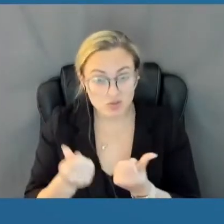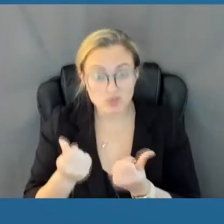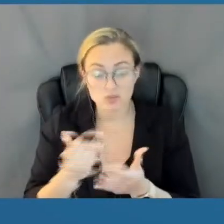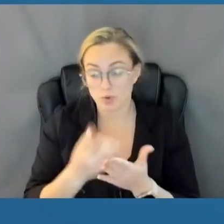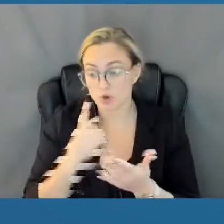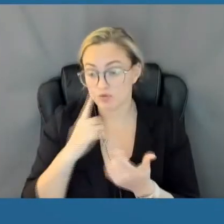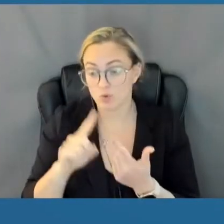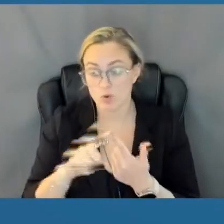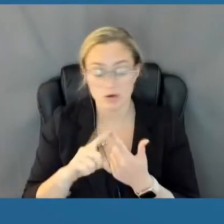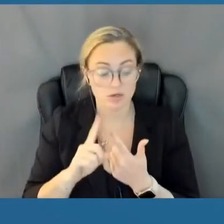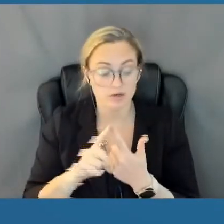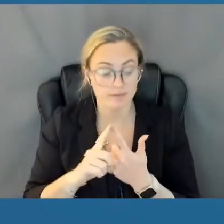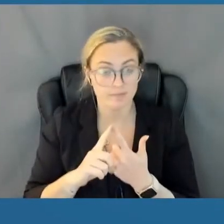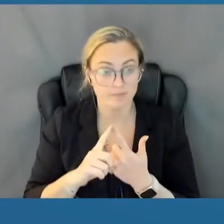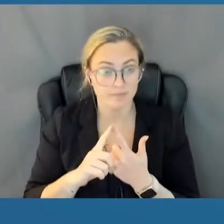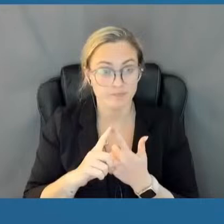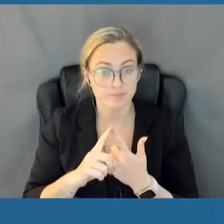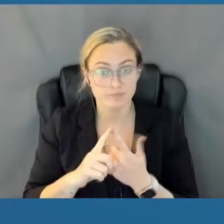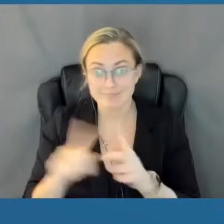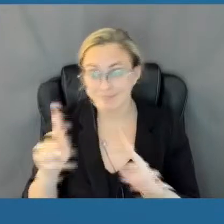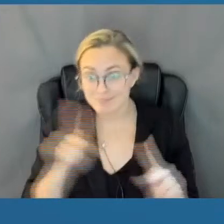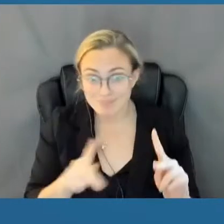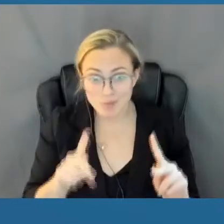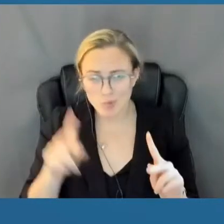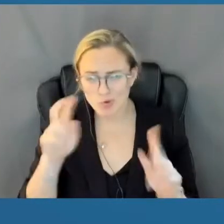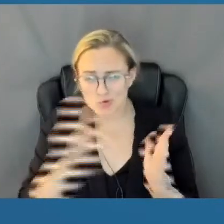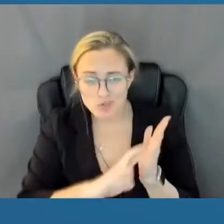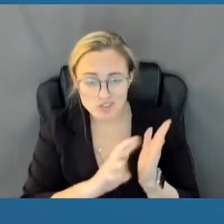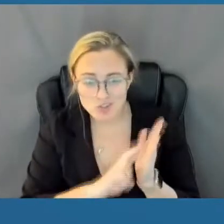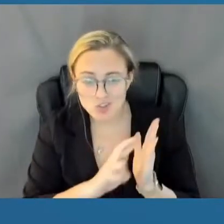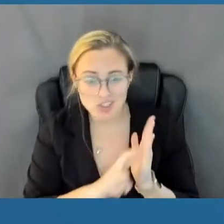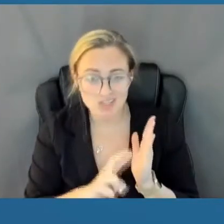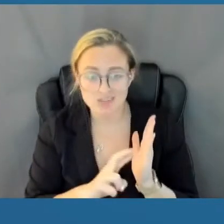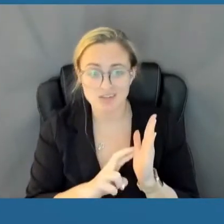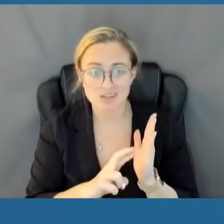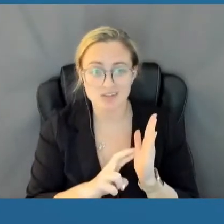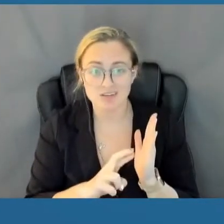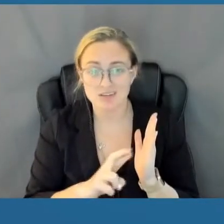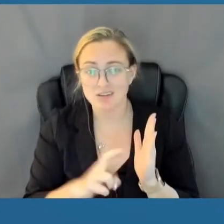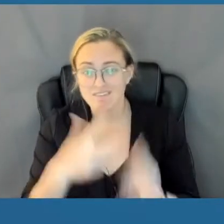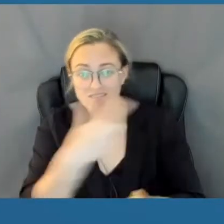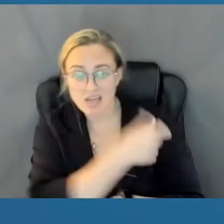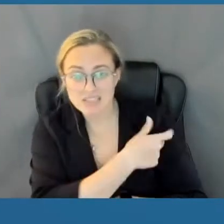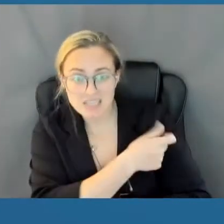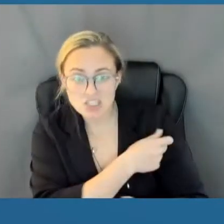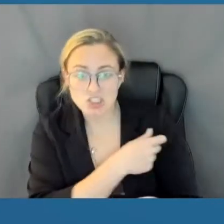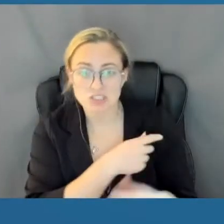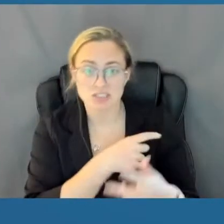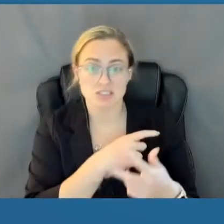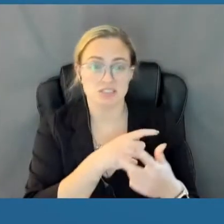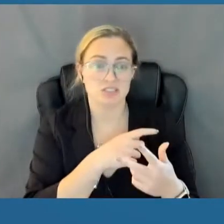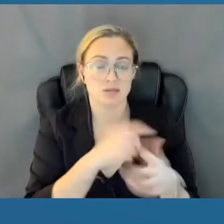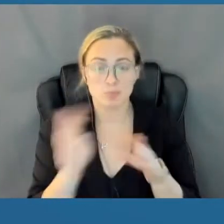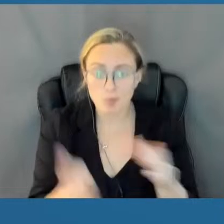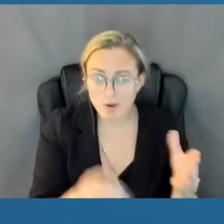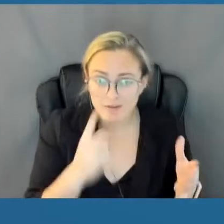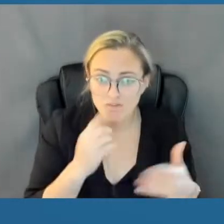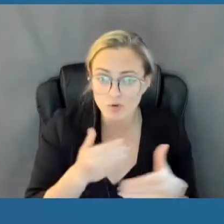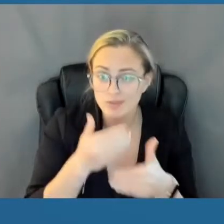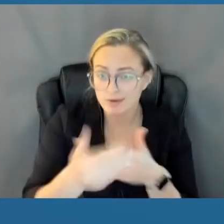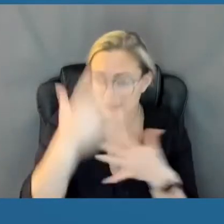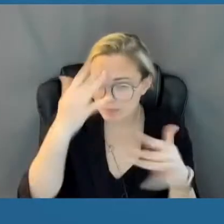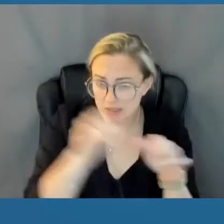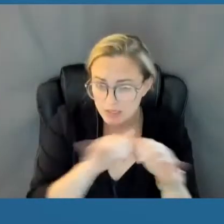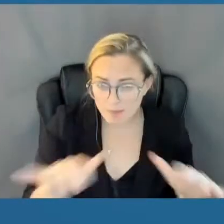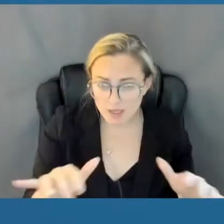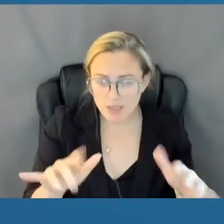for people researching vaccinations and preparing for the next pandemic and